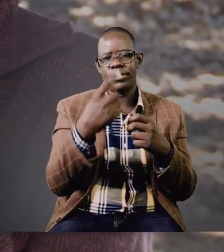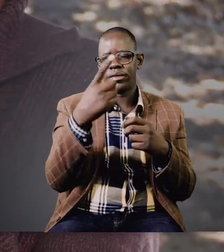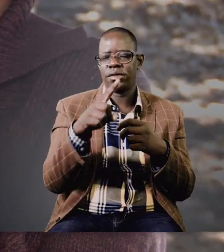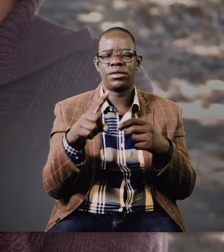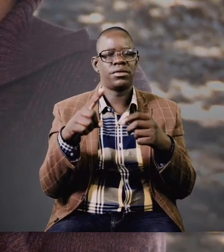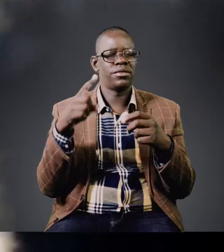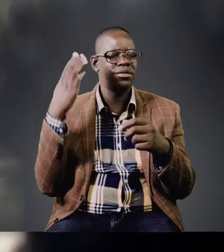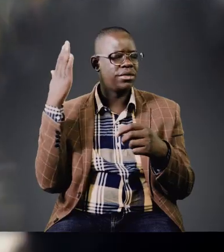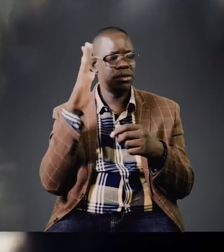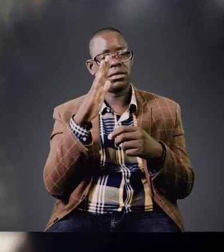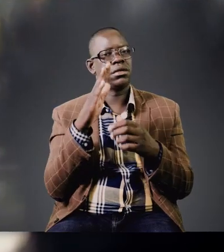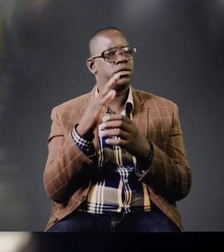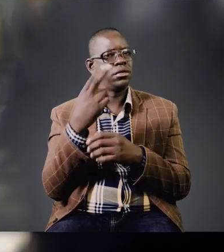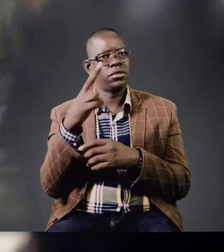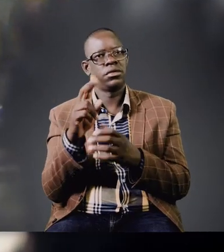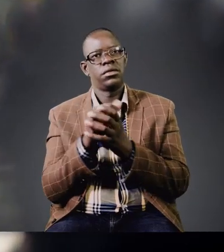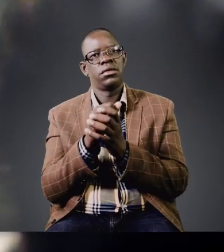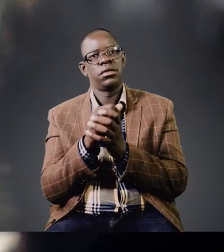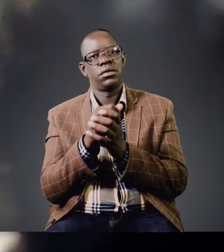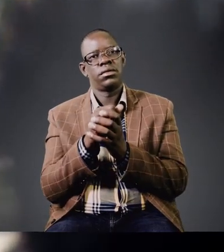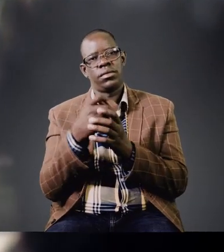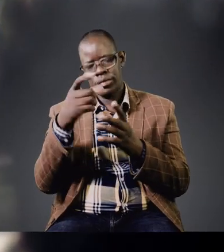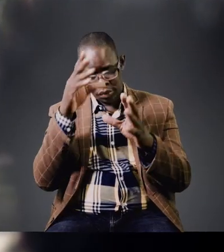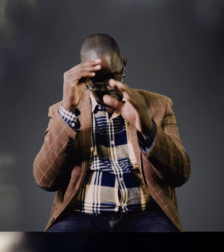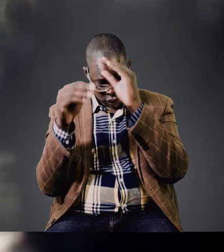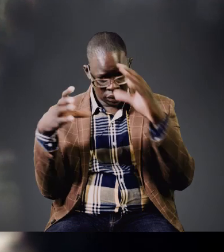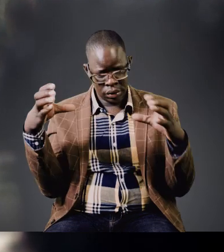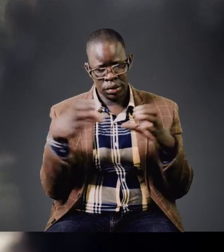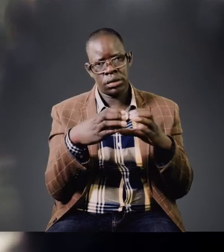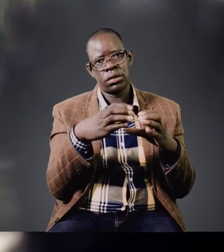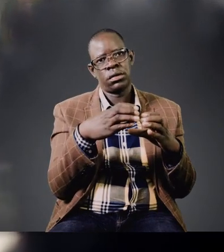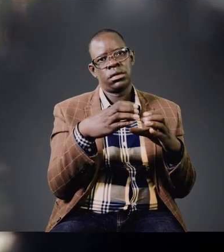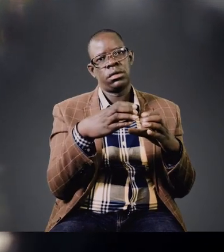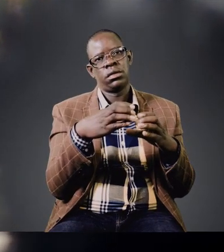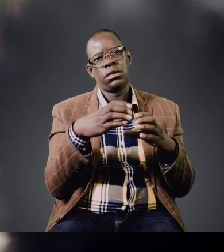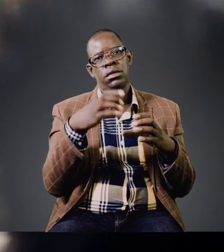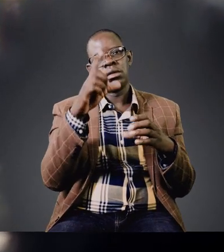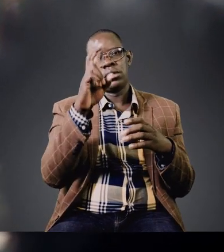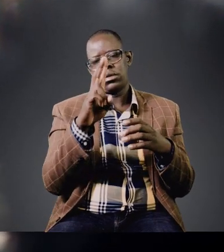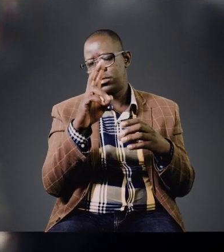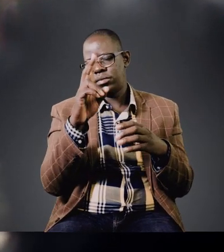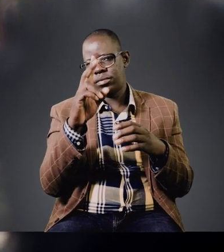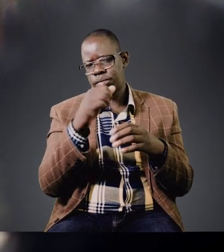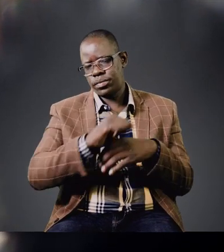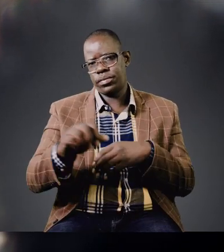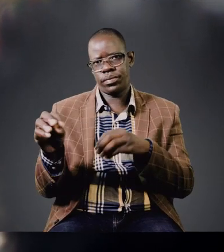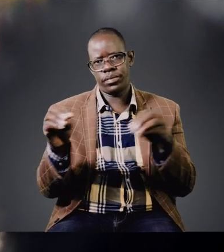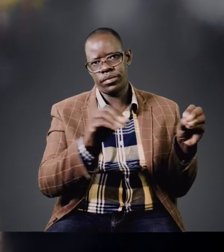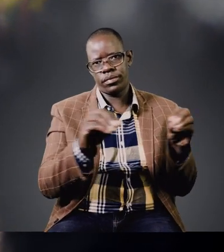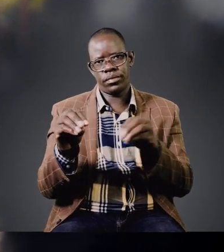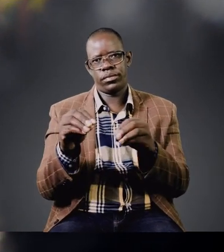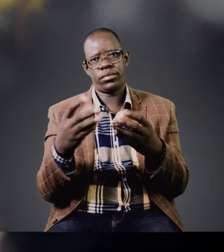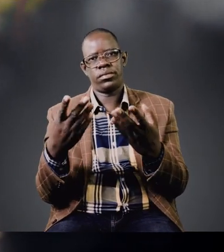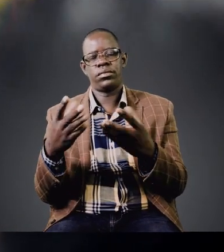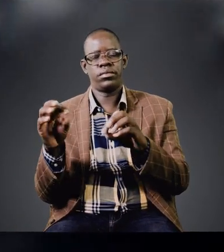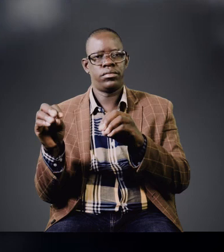severe. Well, according to what we learned in class, right? An earthquake is when the ground shakes violently because the earth's crust is suddenly